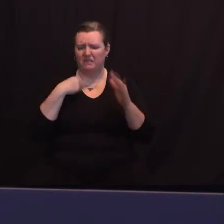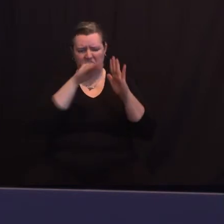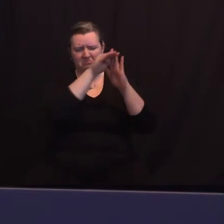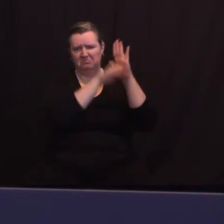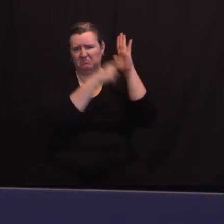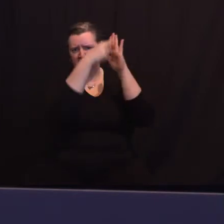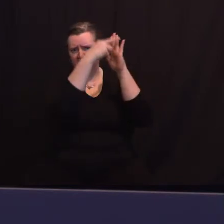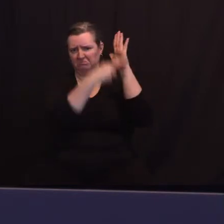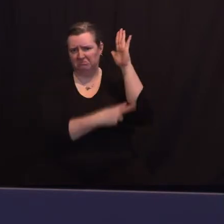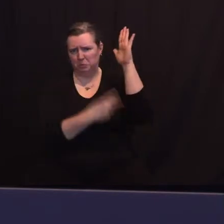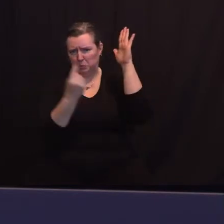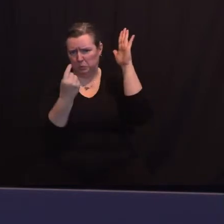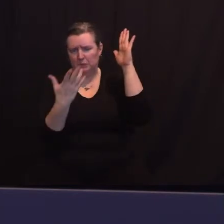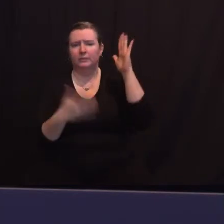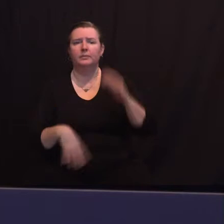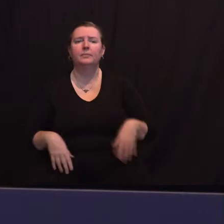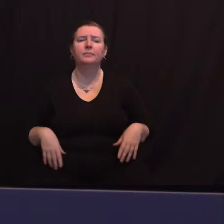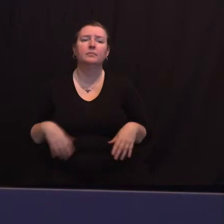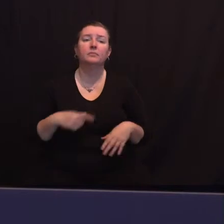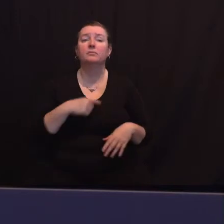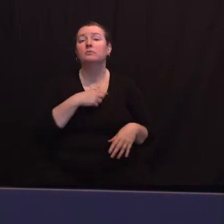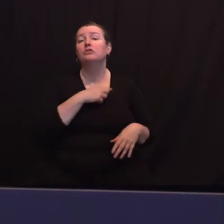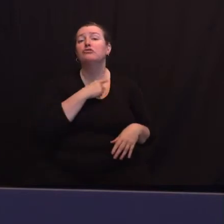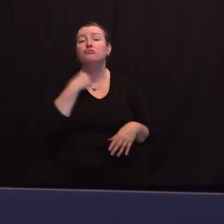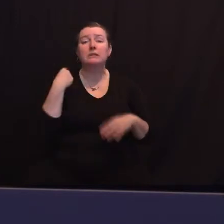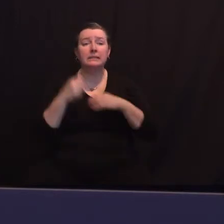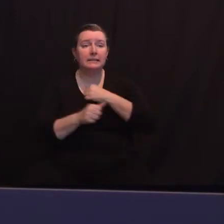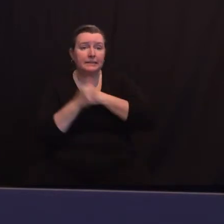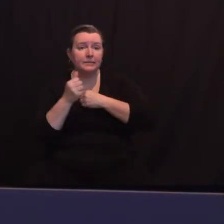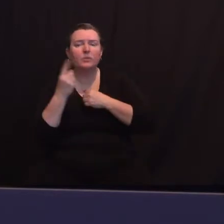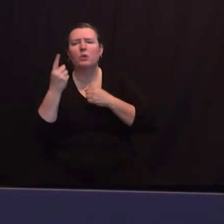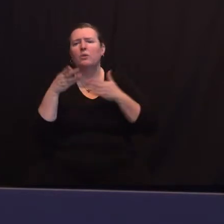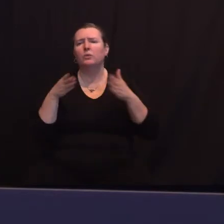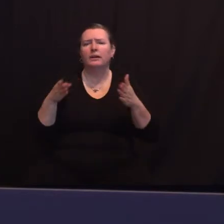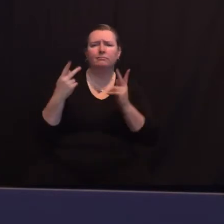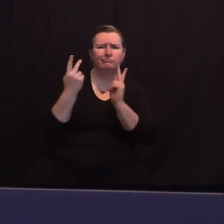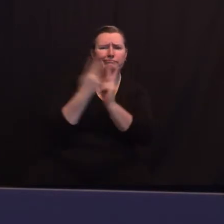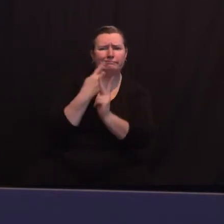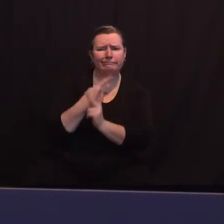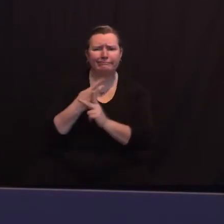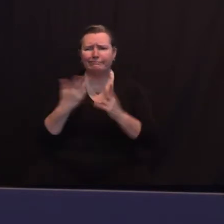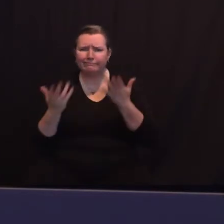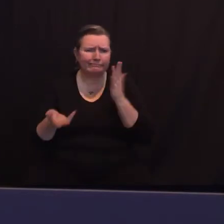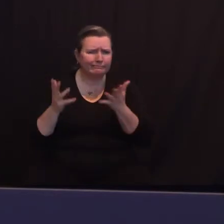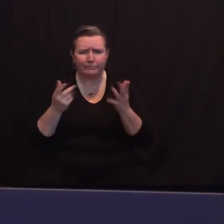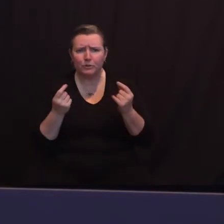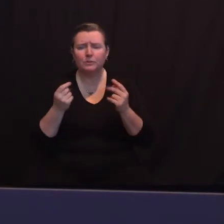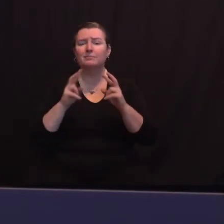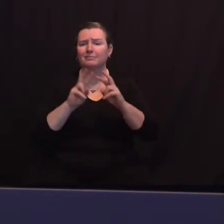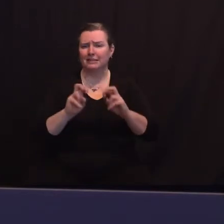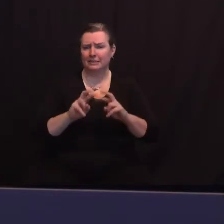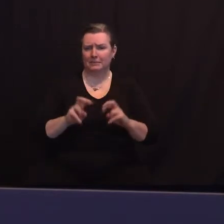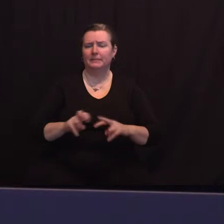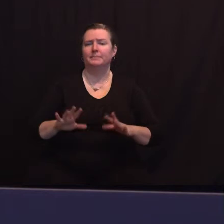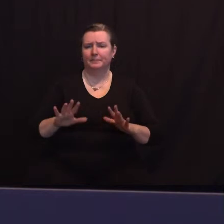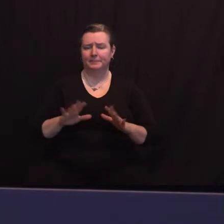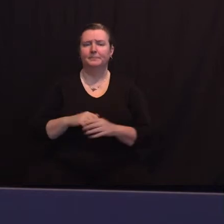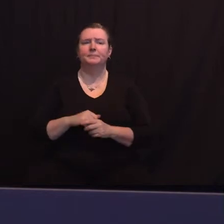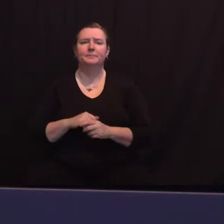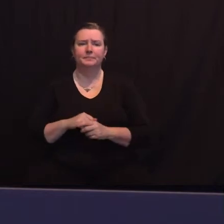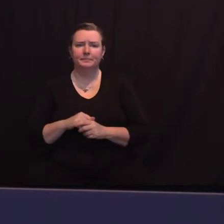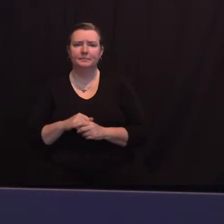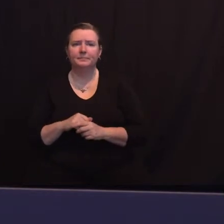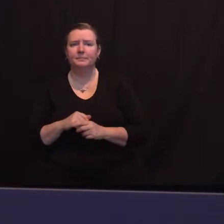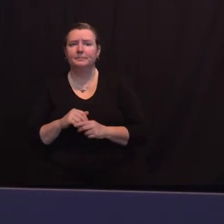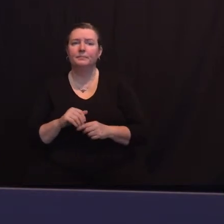Regional risk levels are just one tool that the local health departments and schools can use when assessing the COVID-19 risk. Local